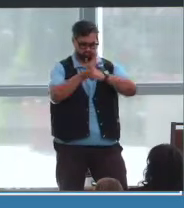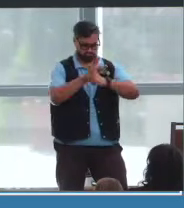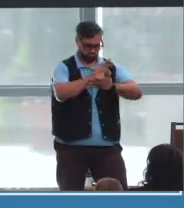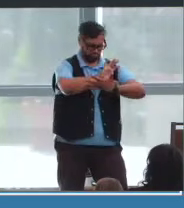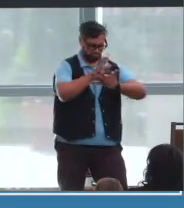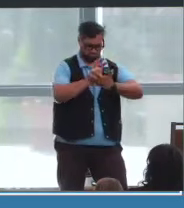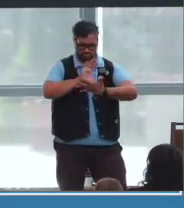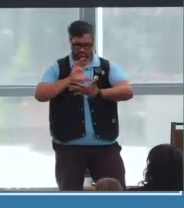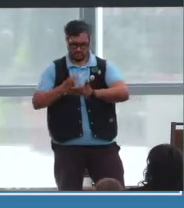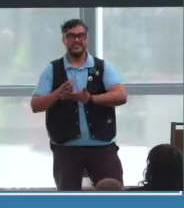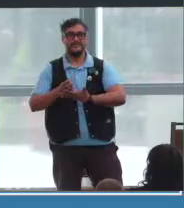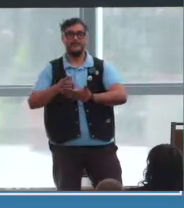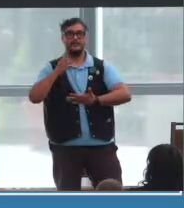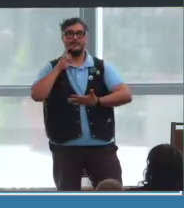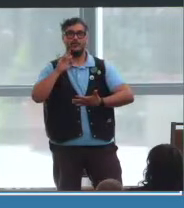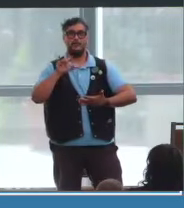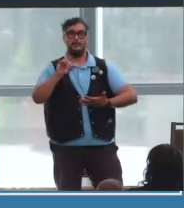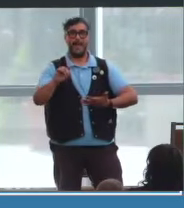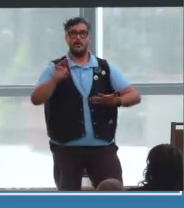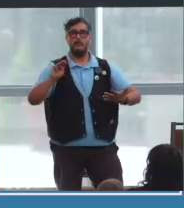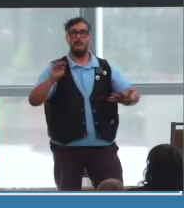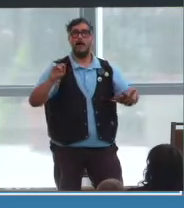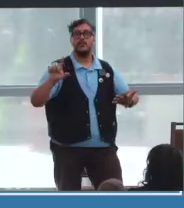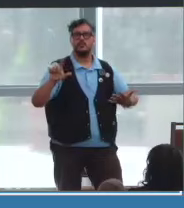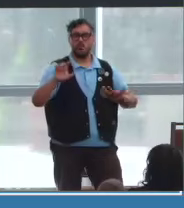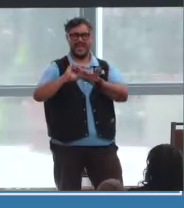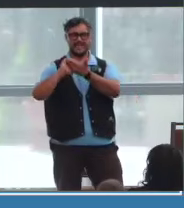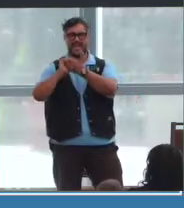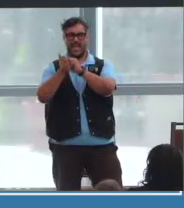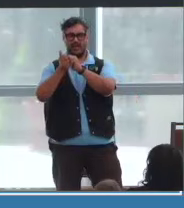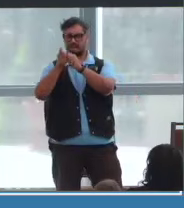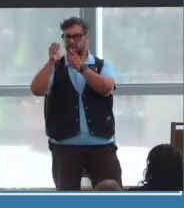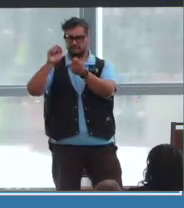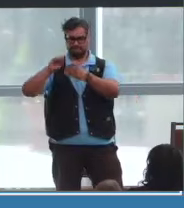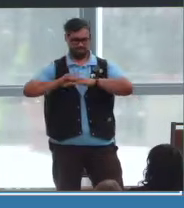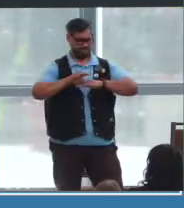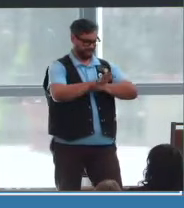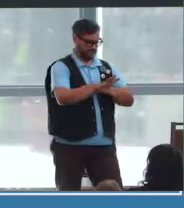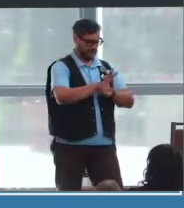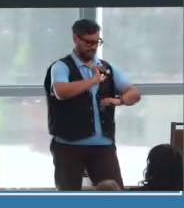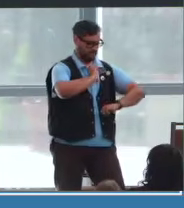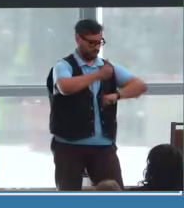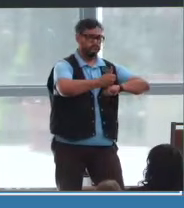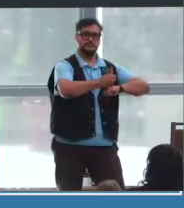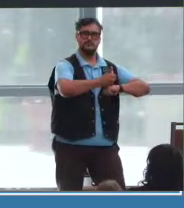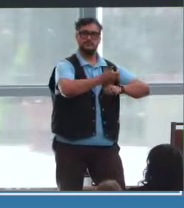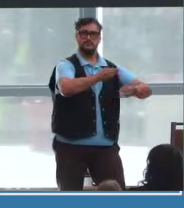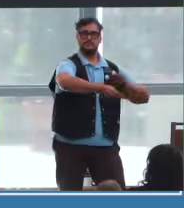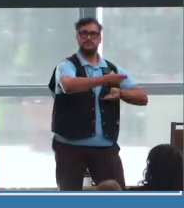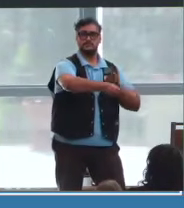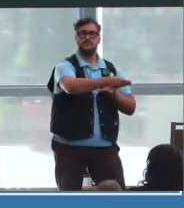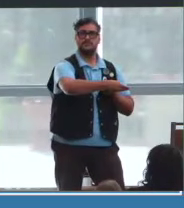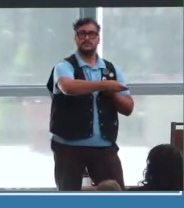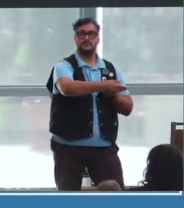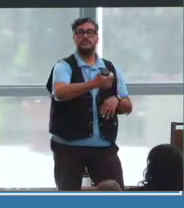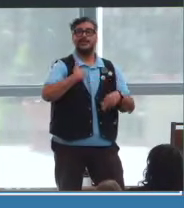quantification of sets of biological molecules and how they translate into the structure, function, and dynamics. And so